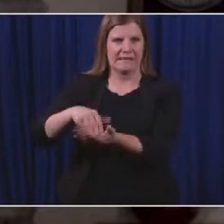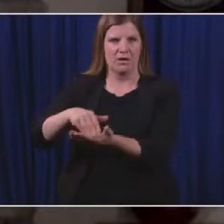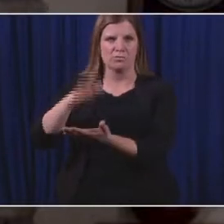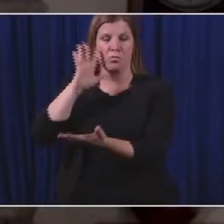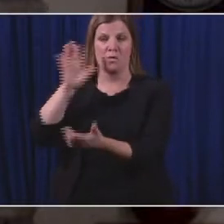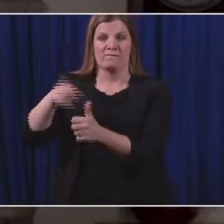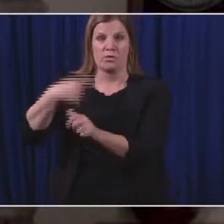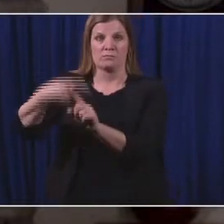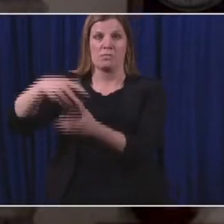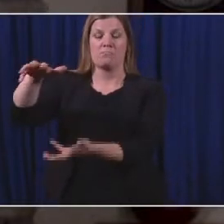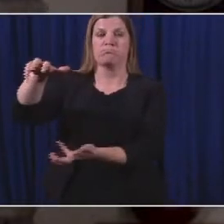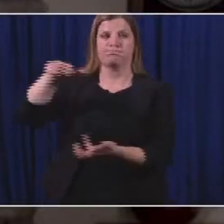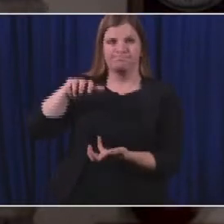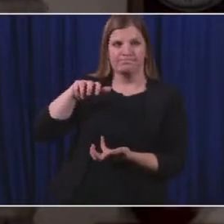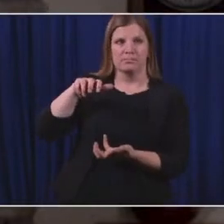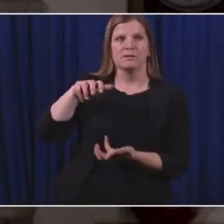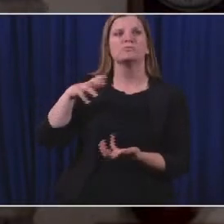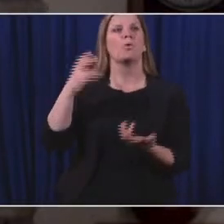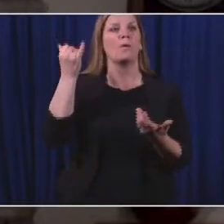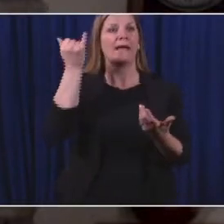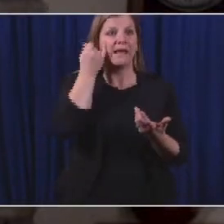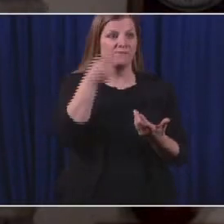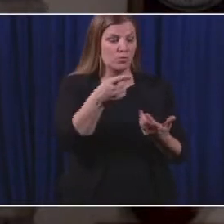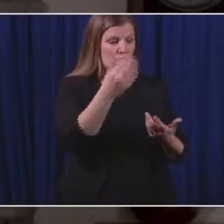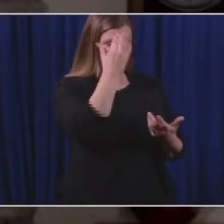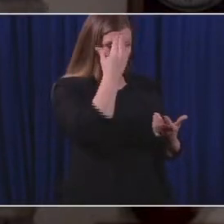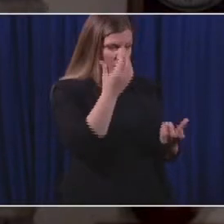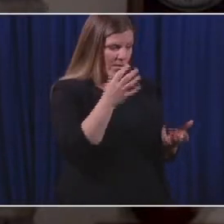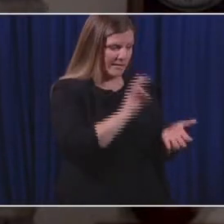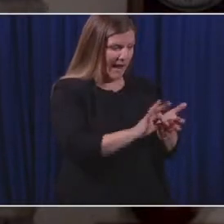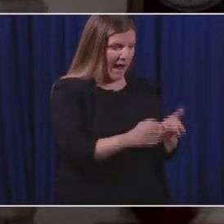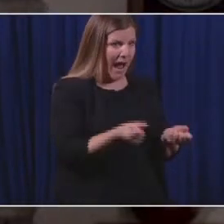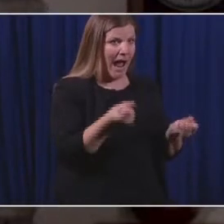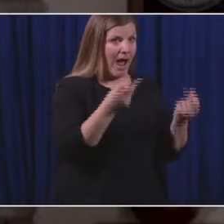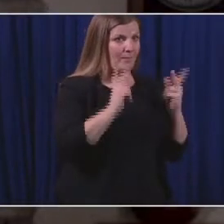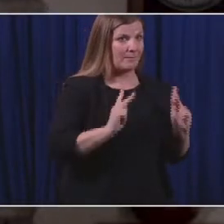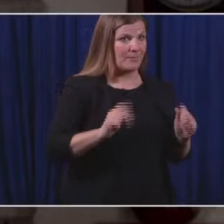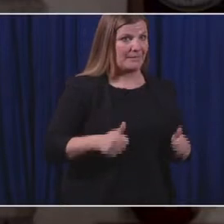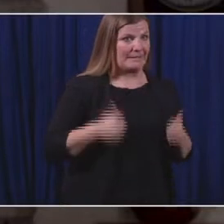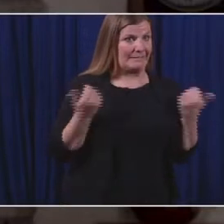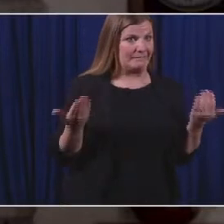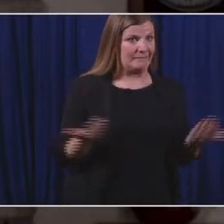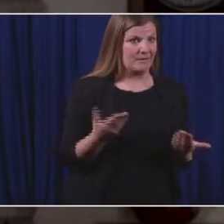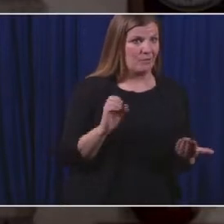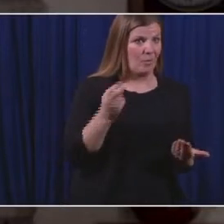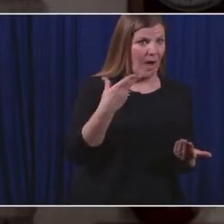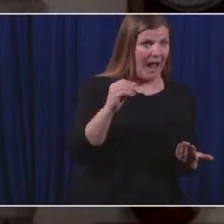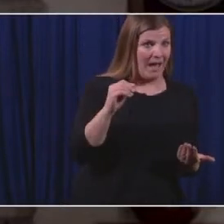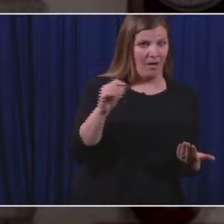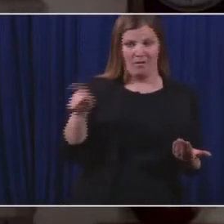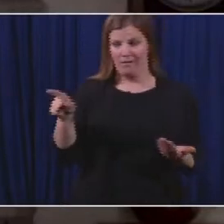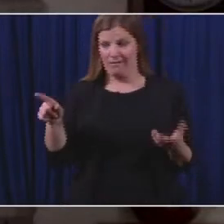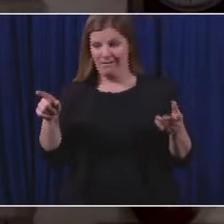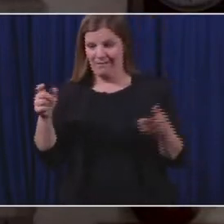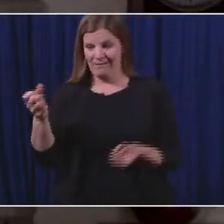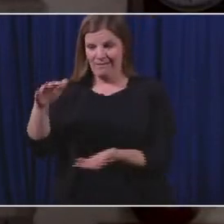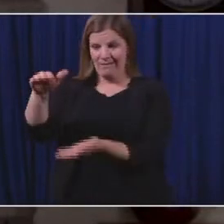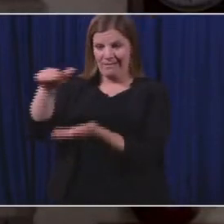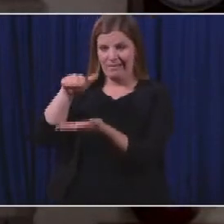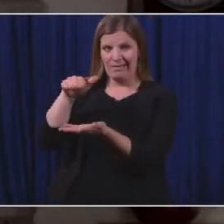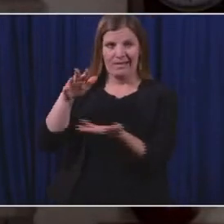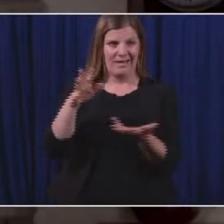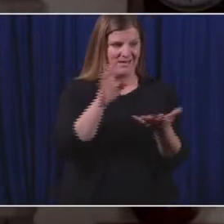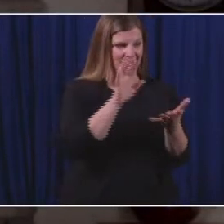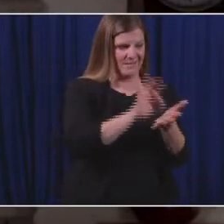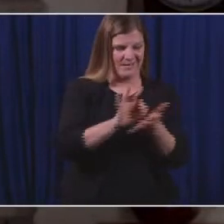So, people can do the math and figure out, population under 12 million in Ohio, that it's going to take a